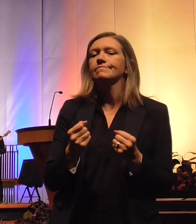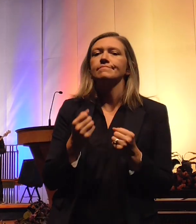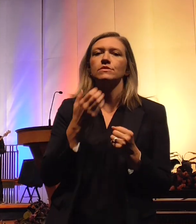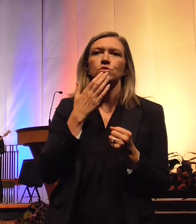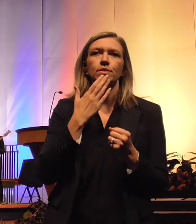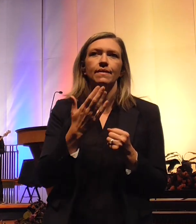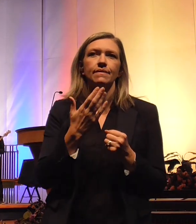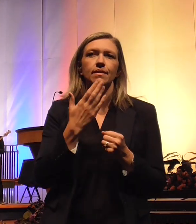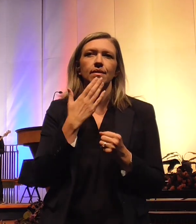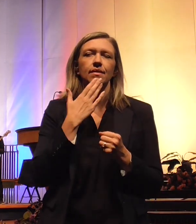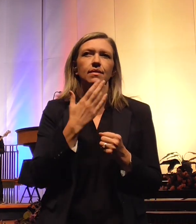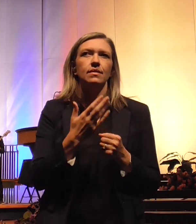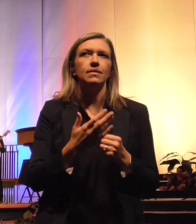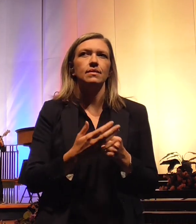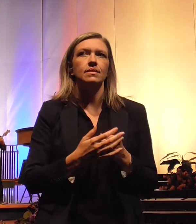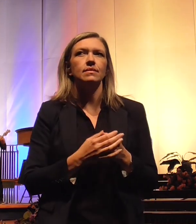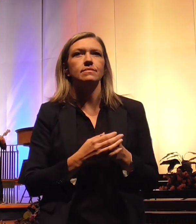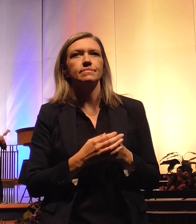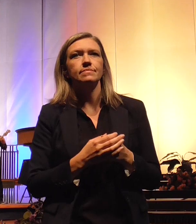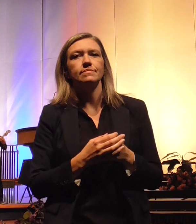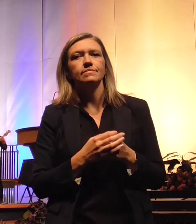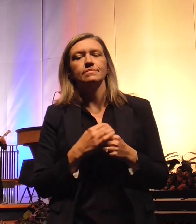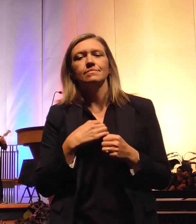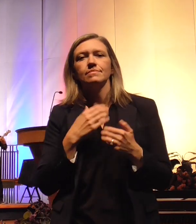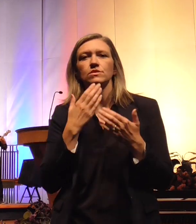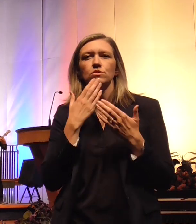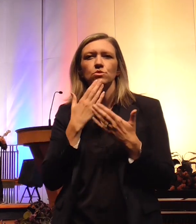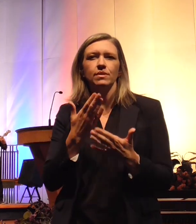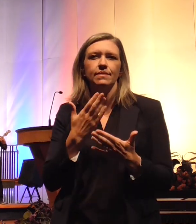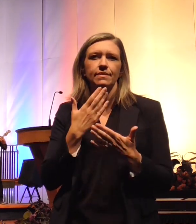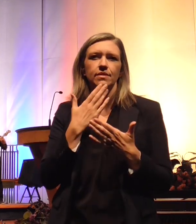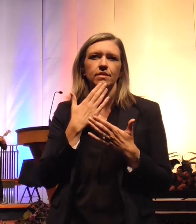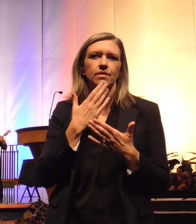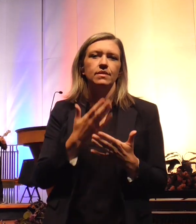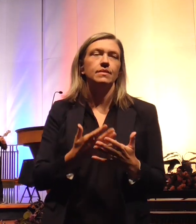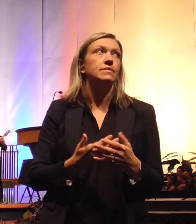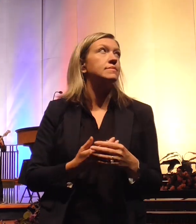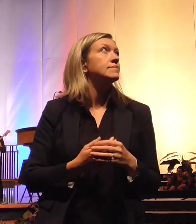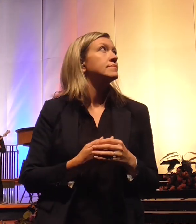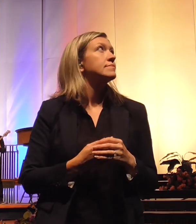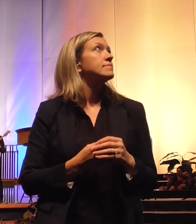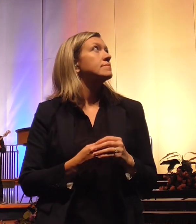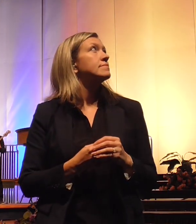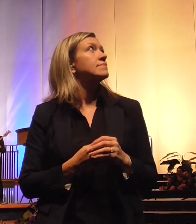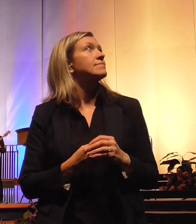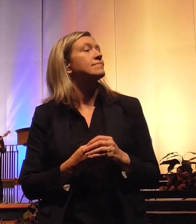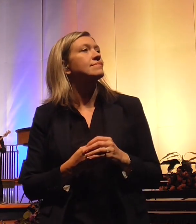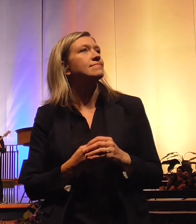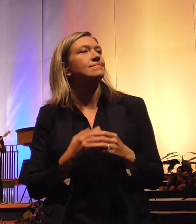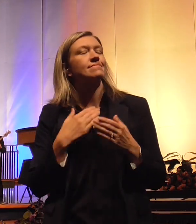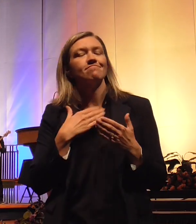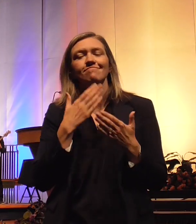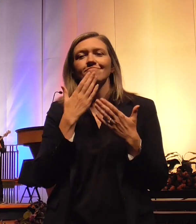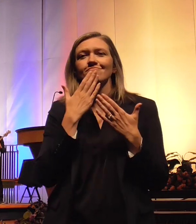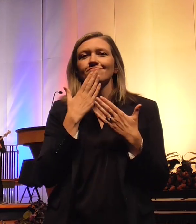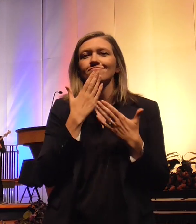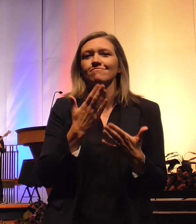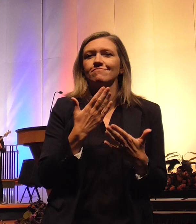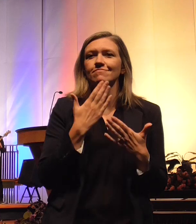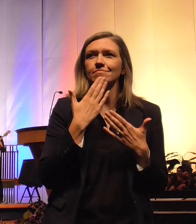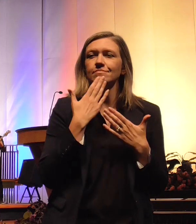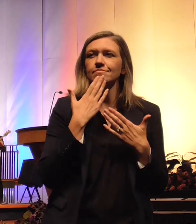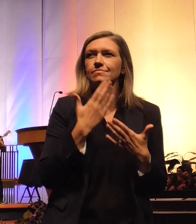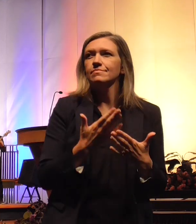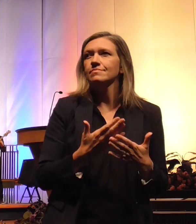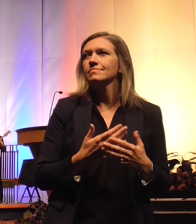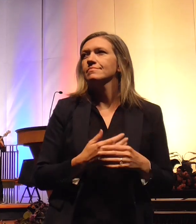grateful, I'm so grateful, I'm so grateful,